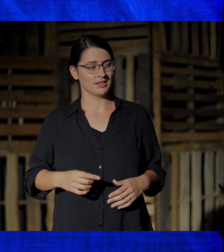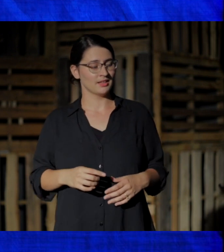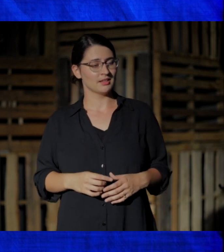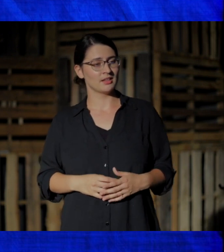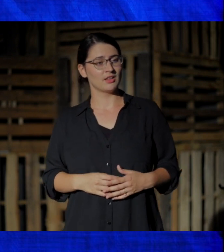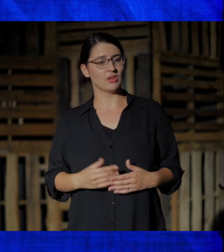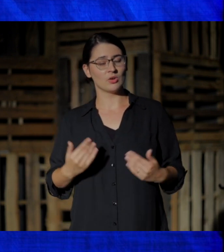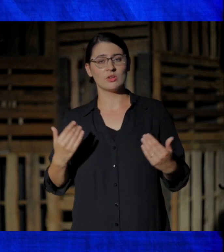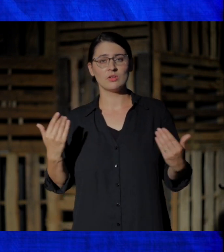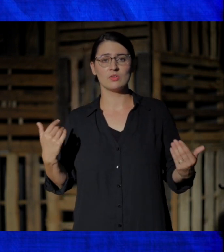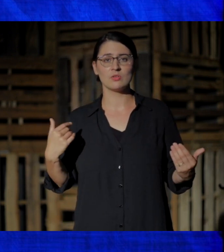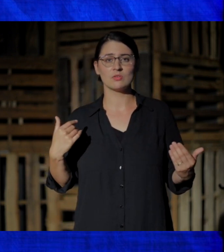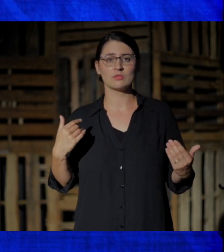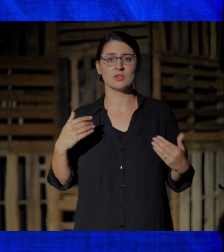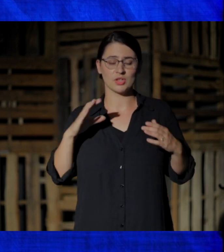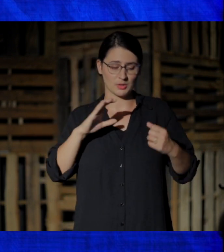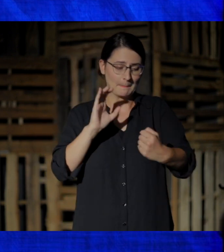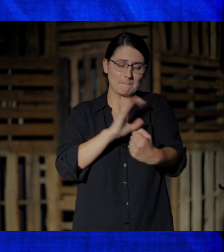I mean, there's just a power in us.